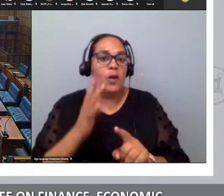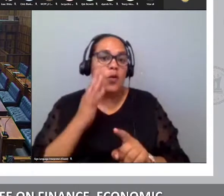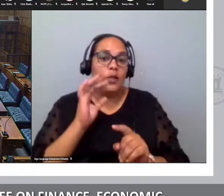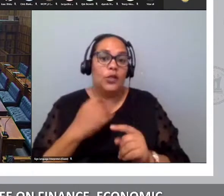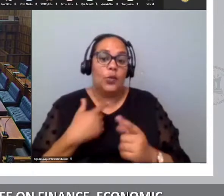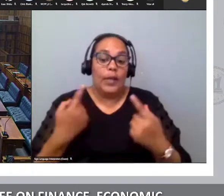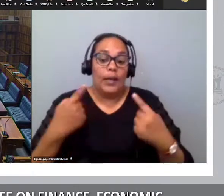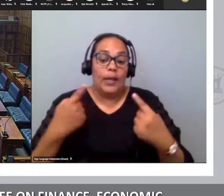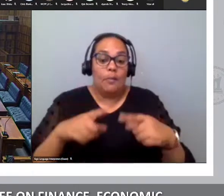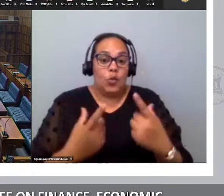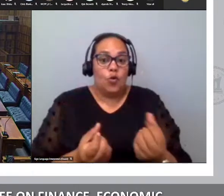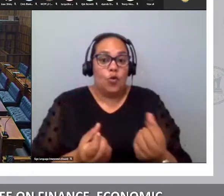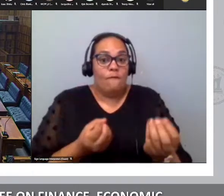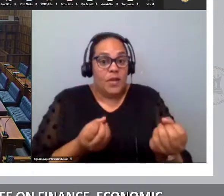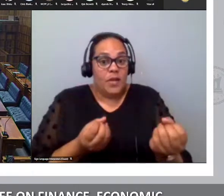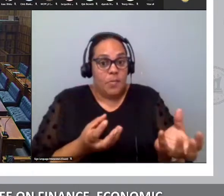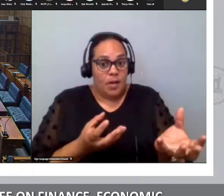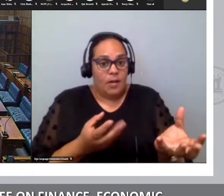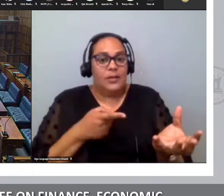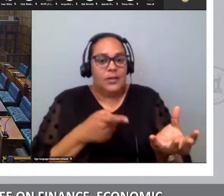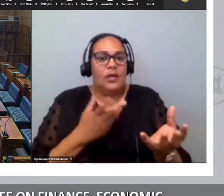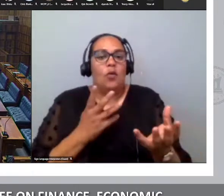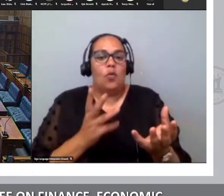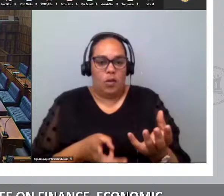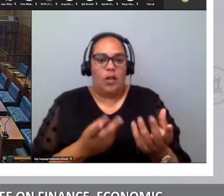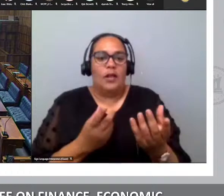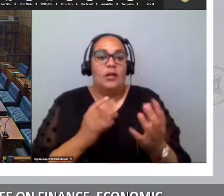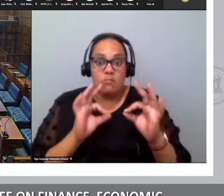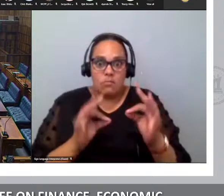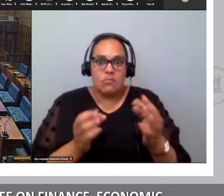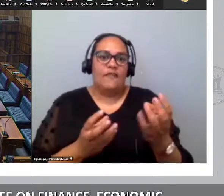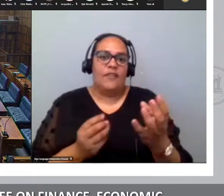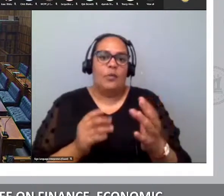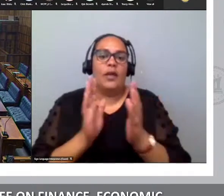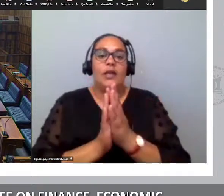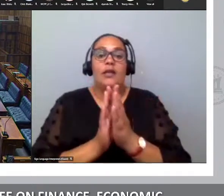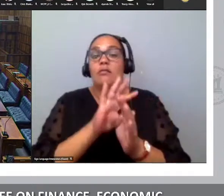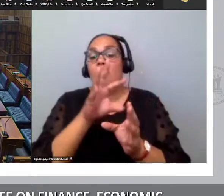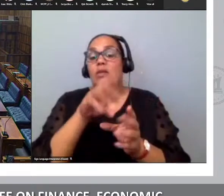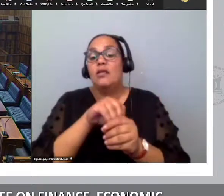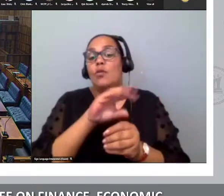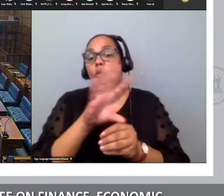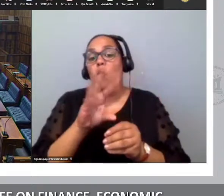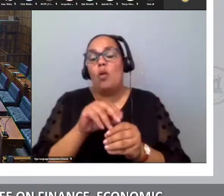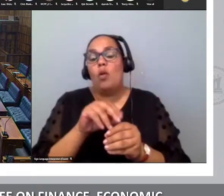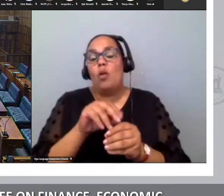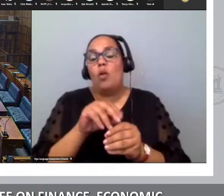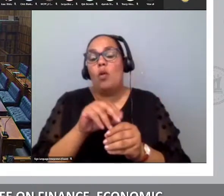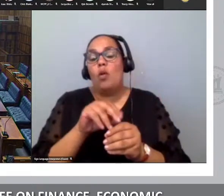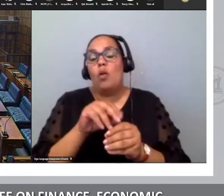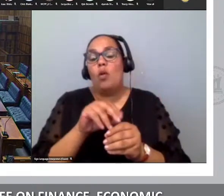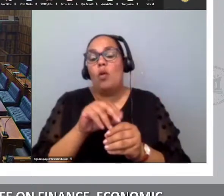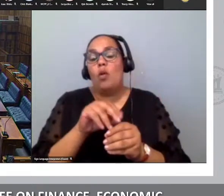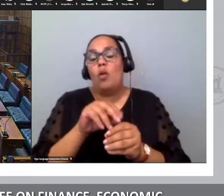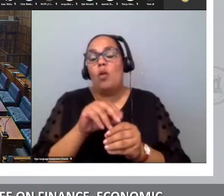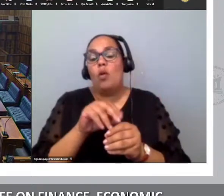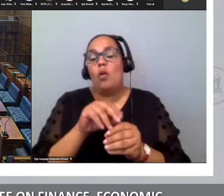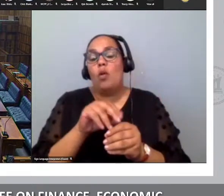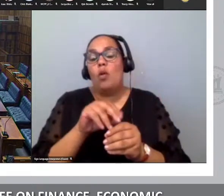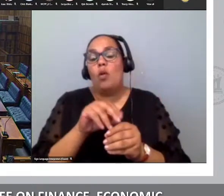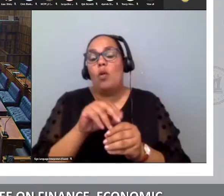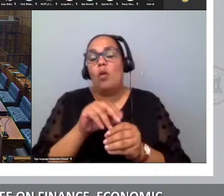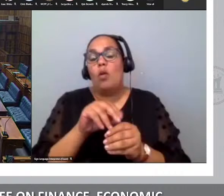did the feedback it was comprehensive feedback in all our ports not only for the port of Cape Town but for the western